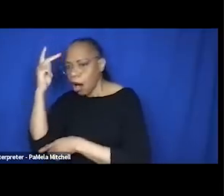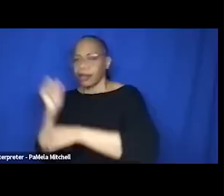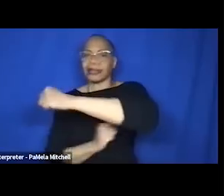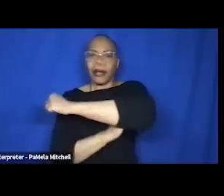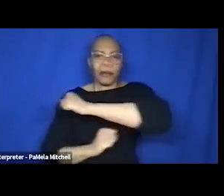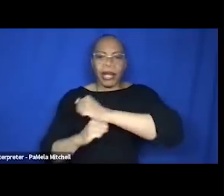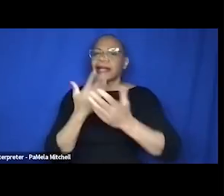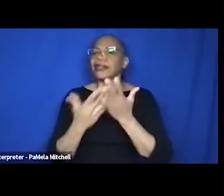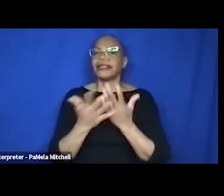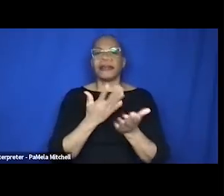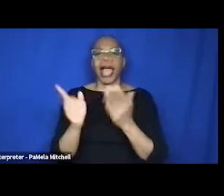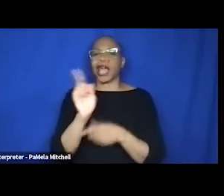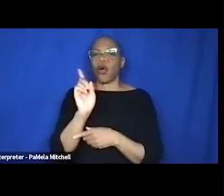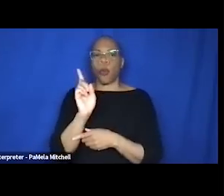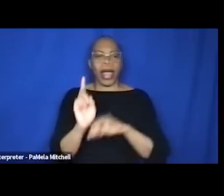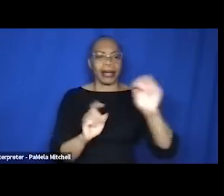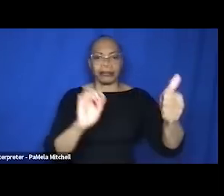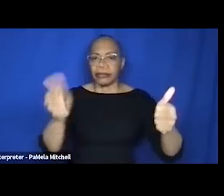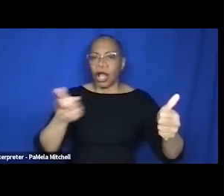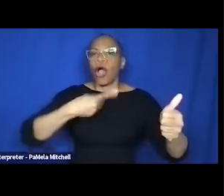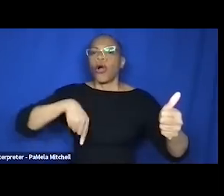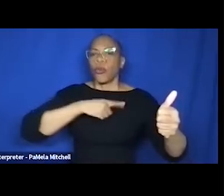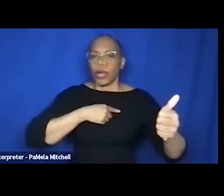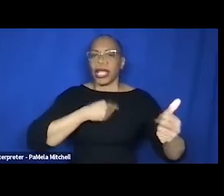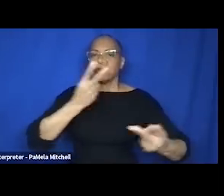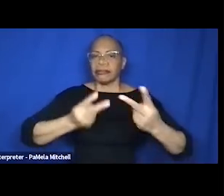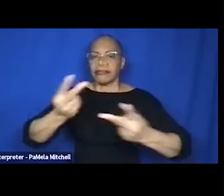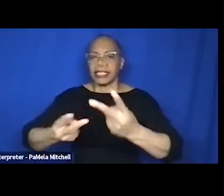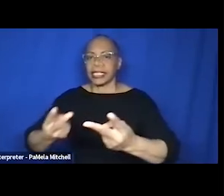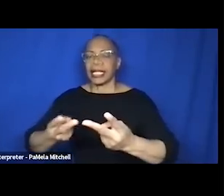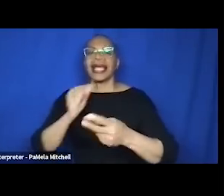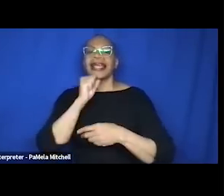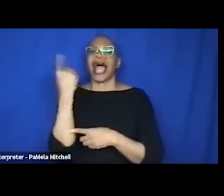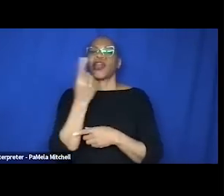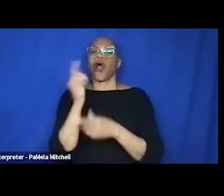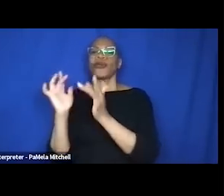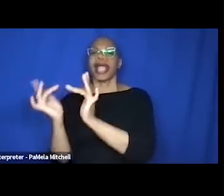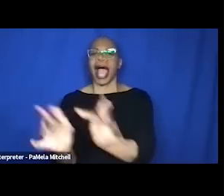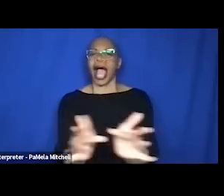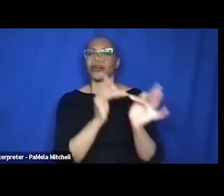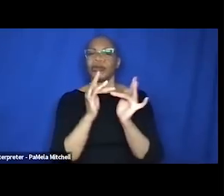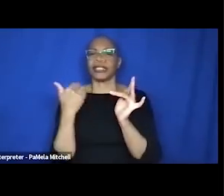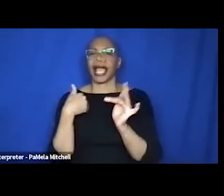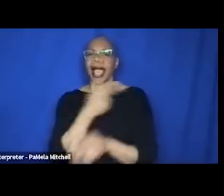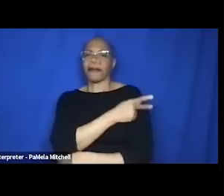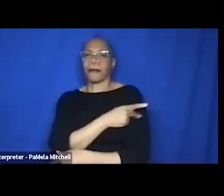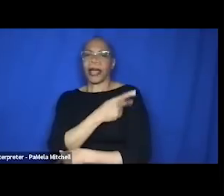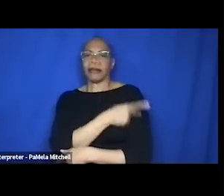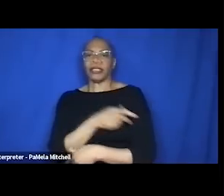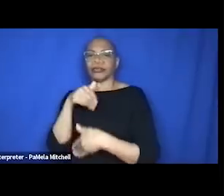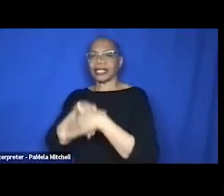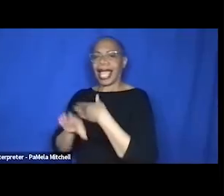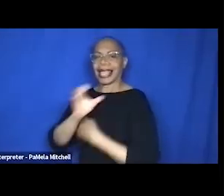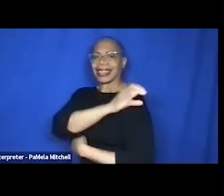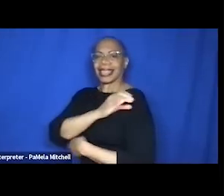we'll go to them. This includes not just outreach to connect patients to brick and mortar clinics, but